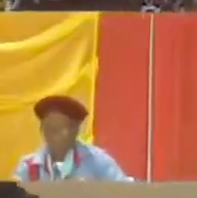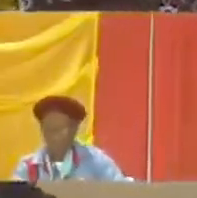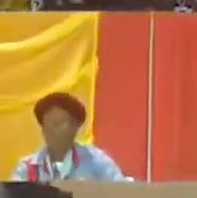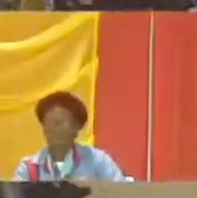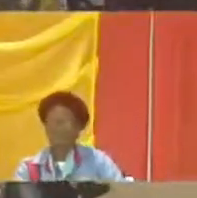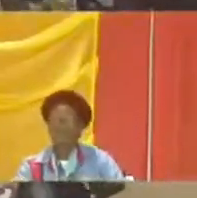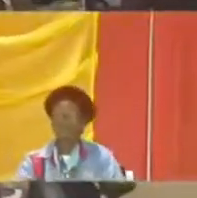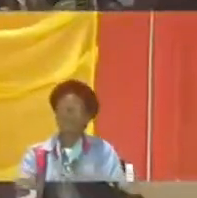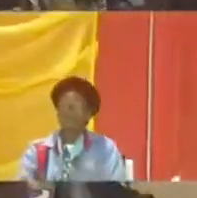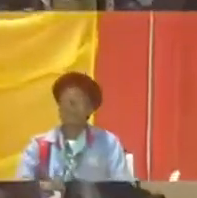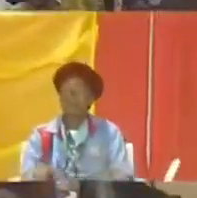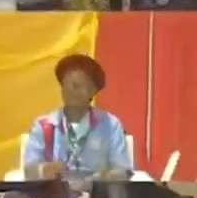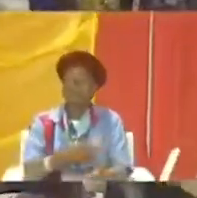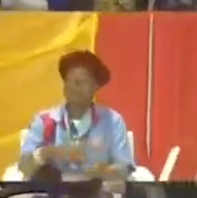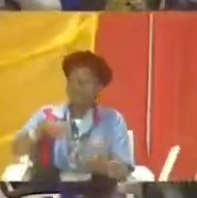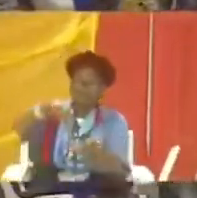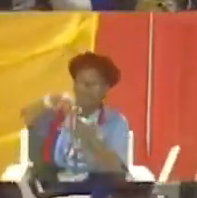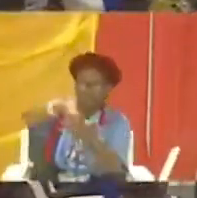serve,